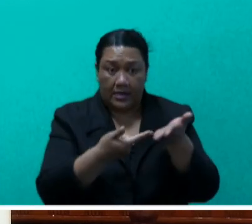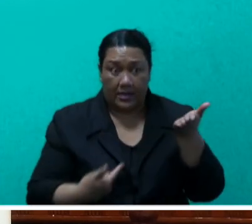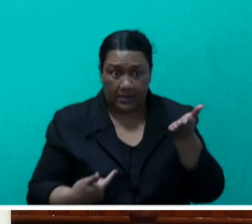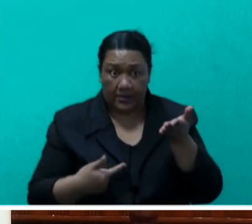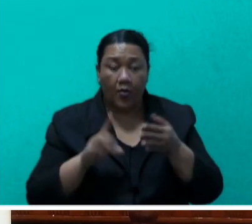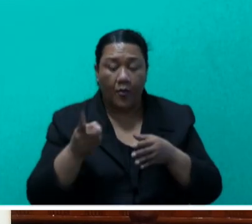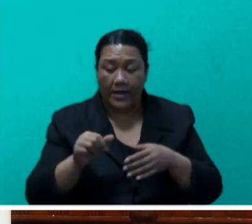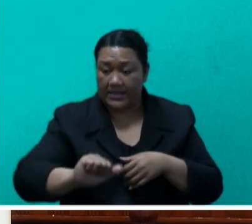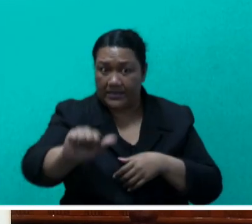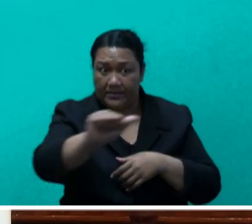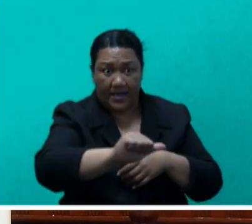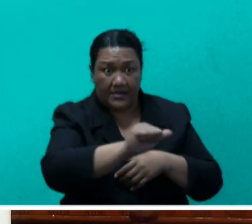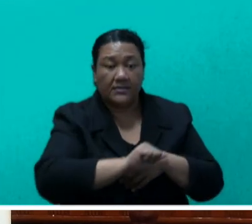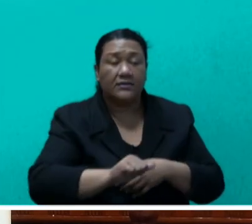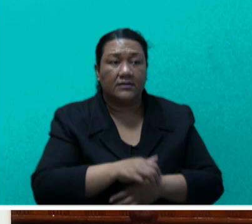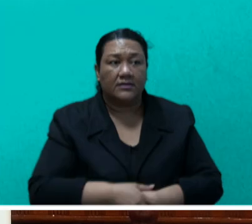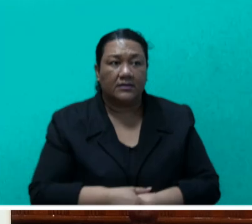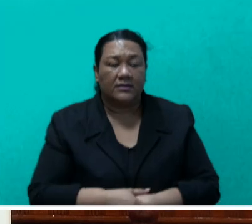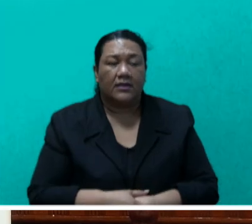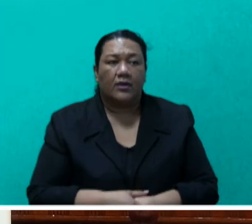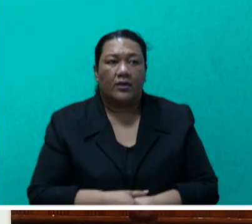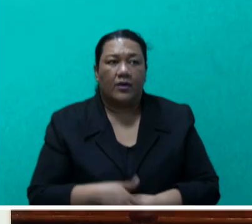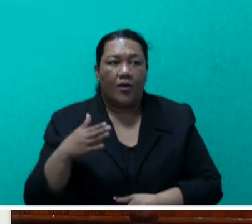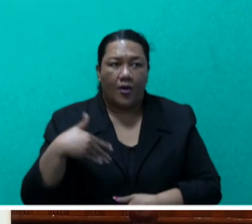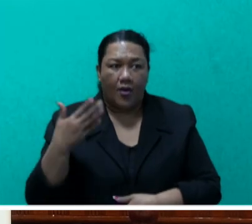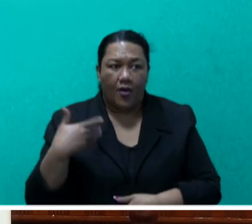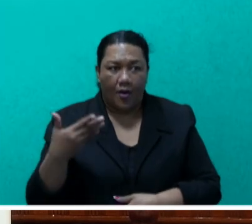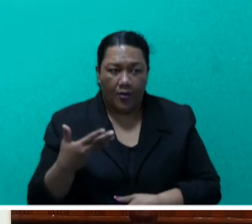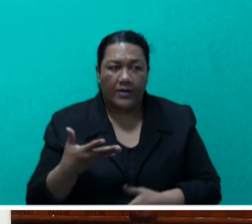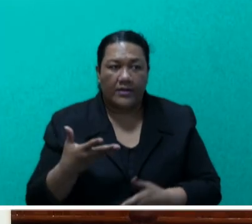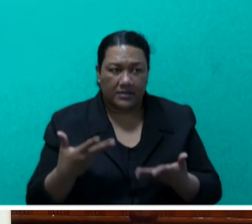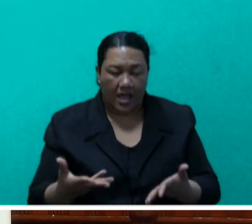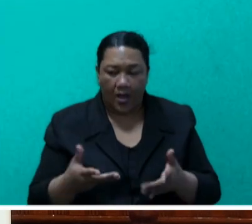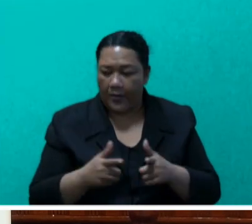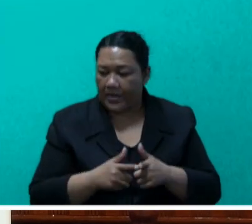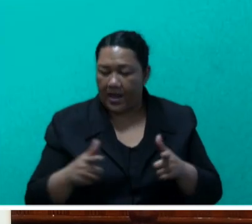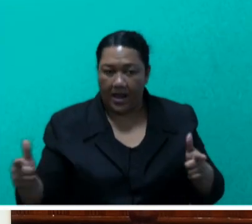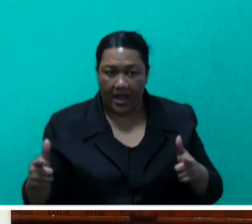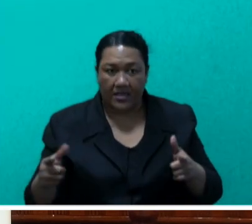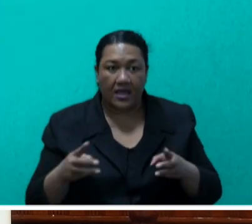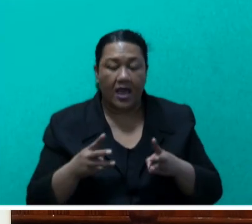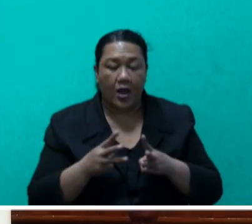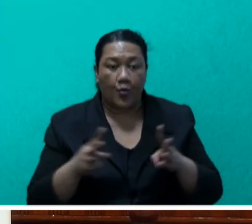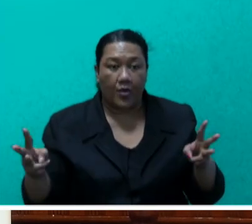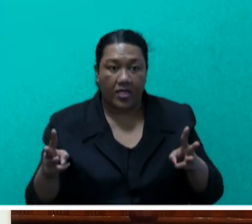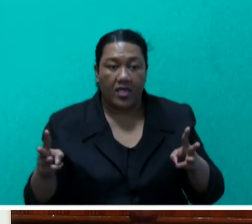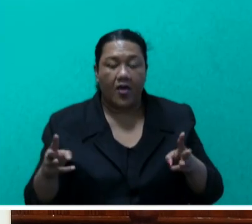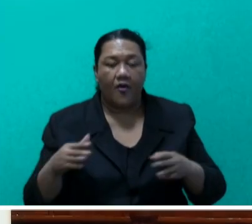have always been relegated to the existing length and width of the building.